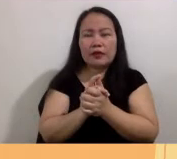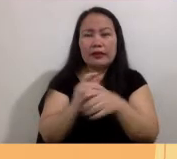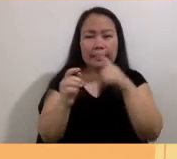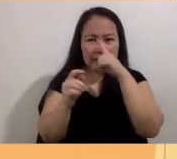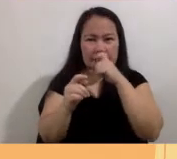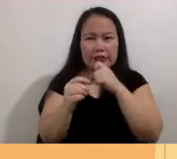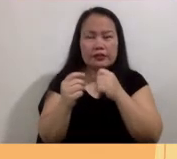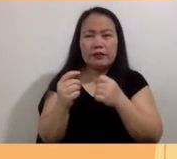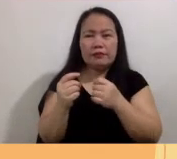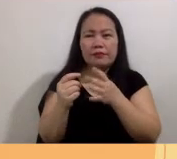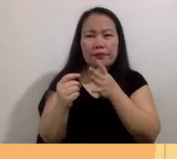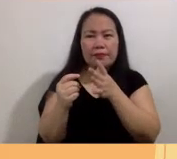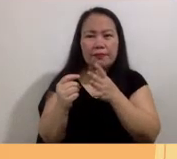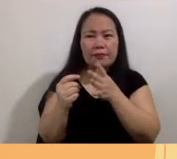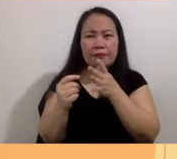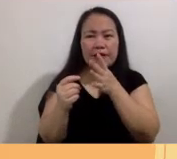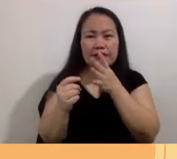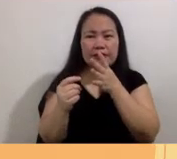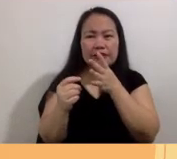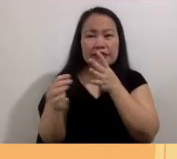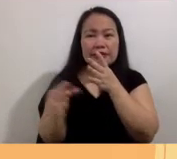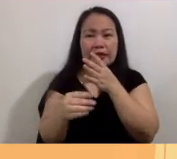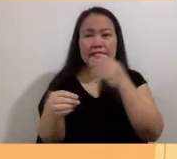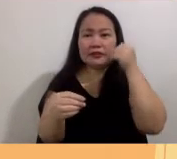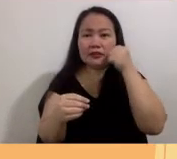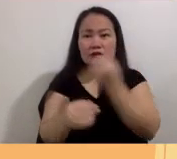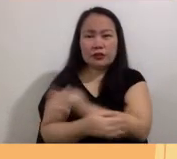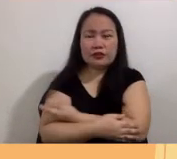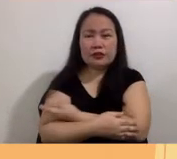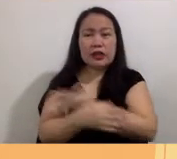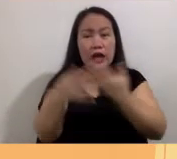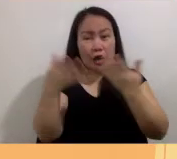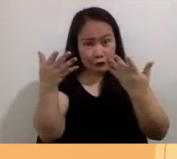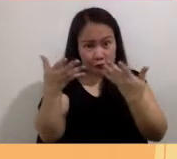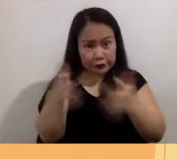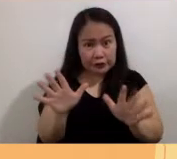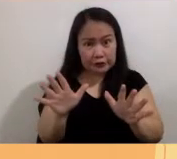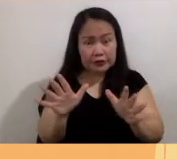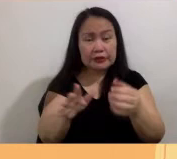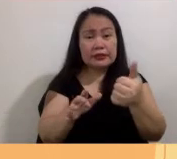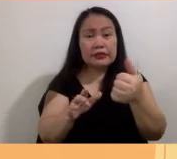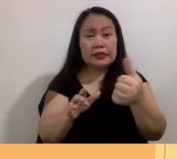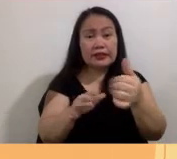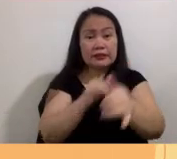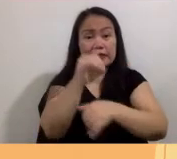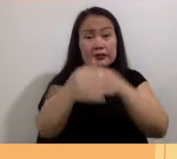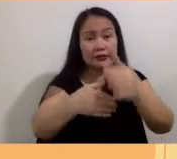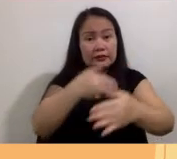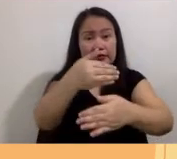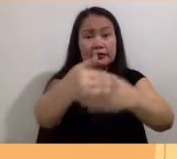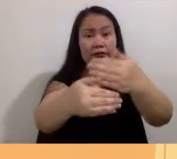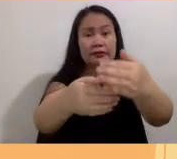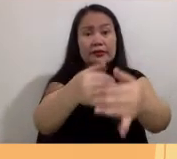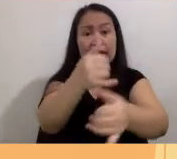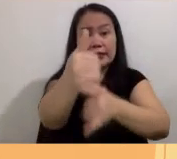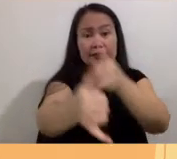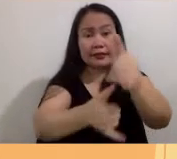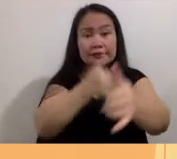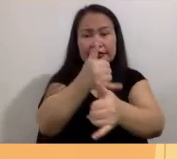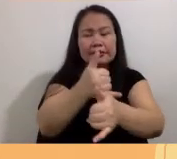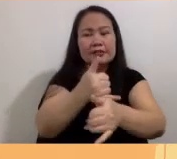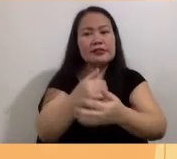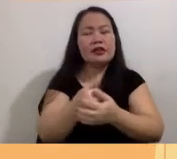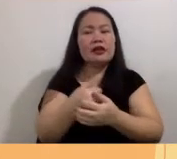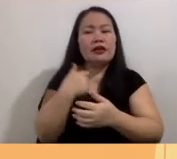are the ages of mother and daughter. Now, after 10 years, ito naman yung ages nila. So, let us represent.